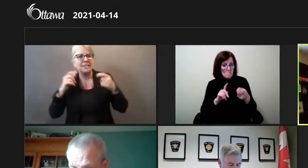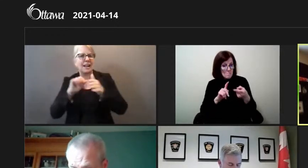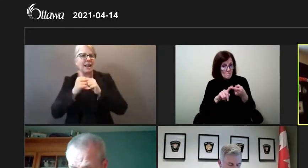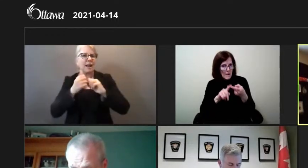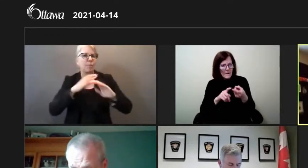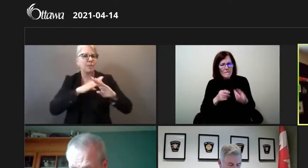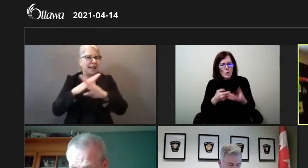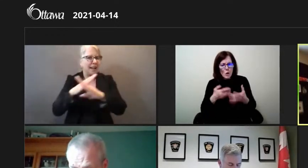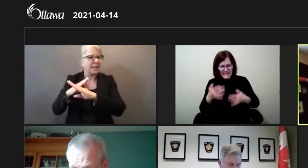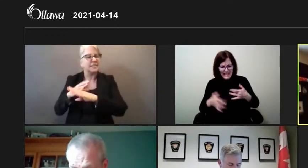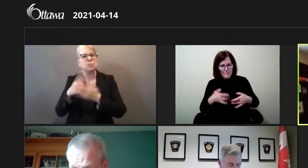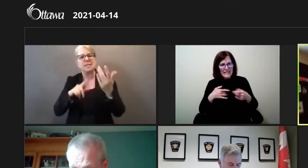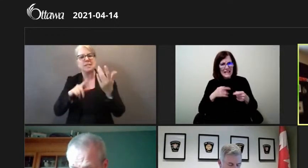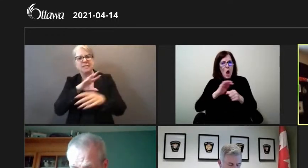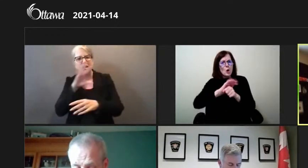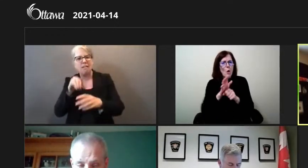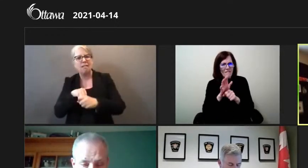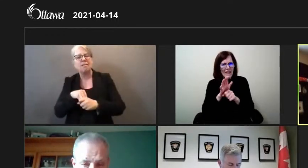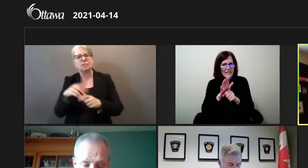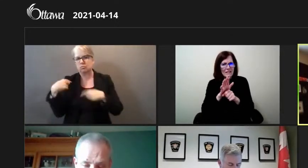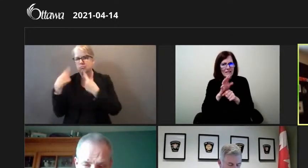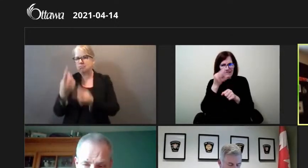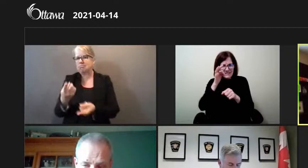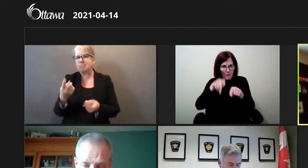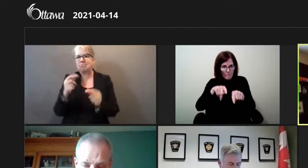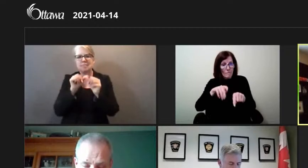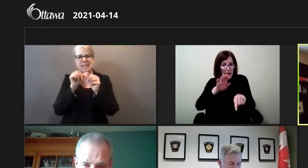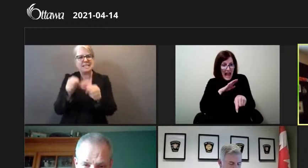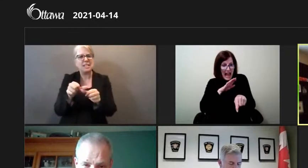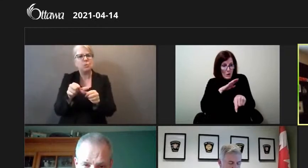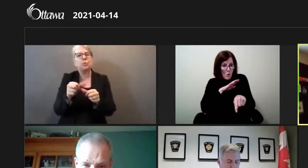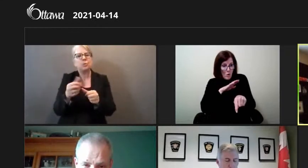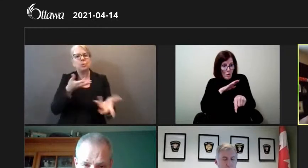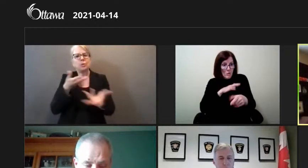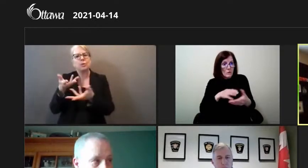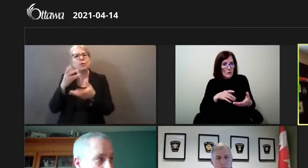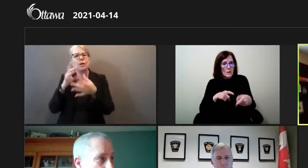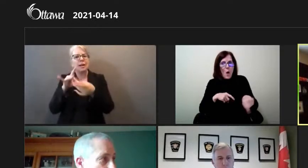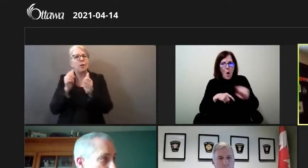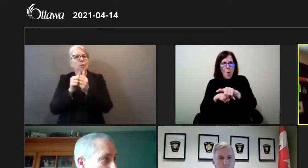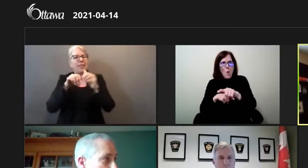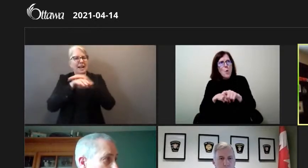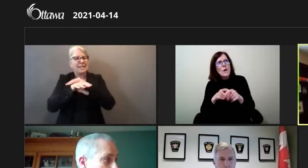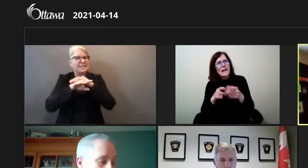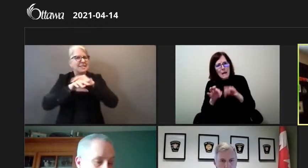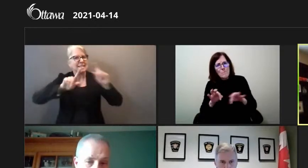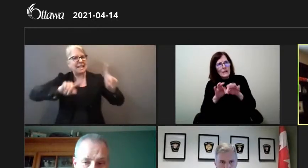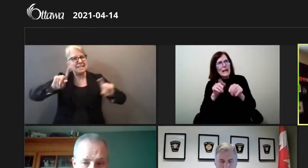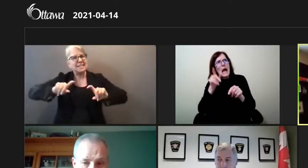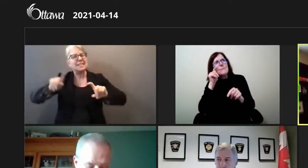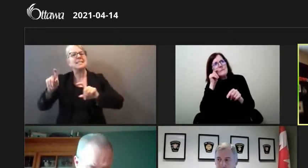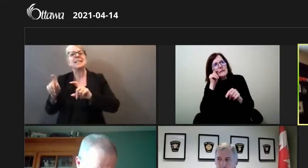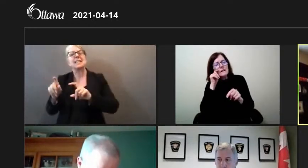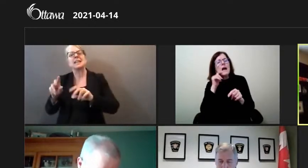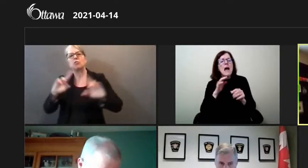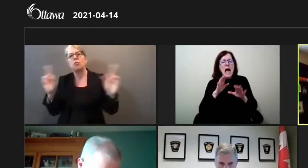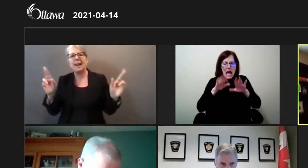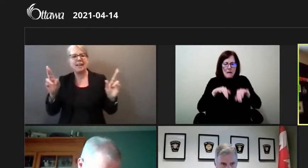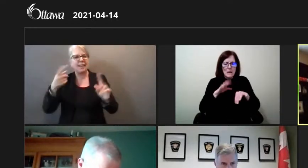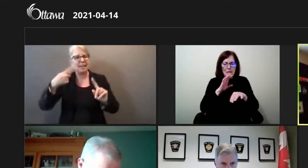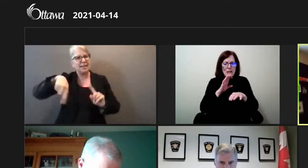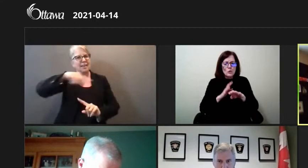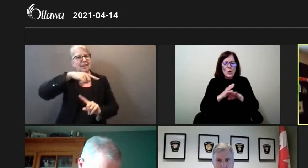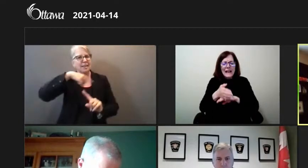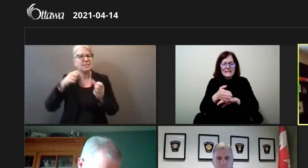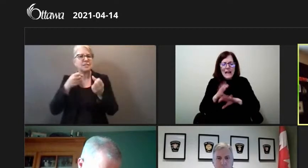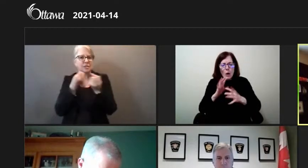what's involved. We've continued with respect to around access to testing and having wraparound supports,